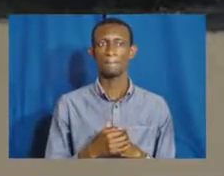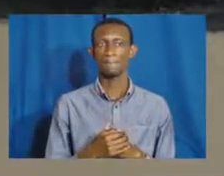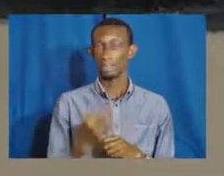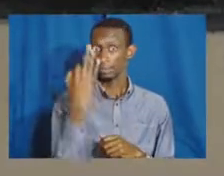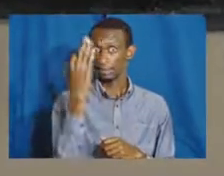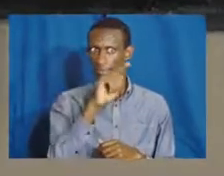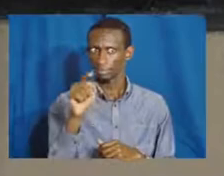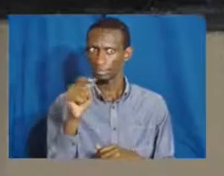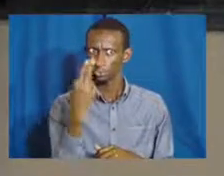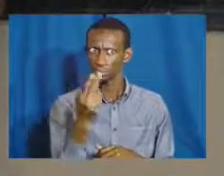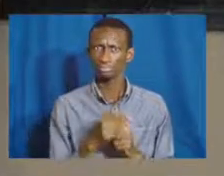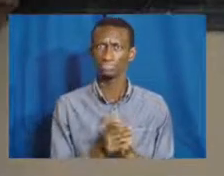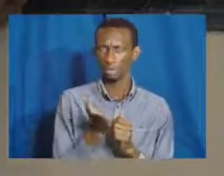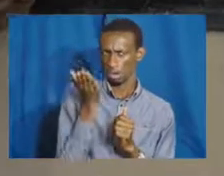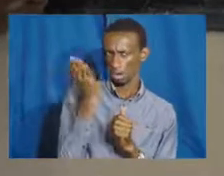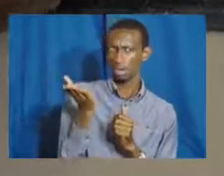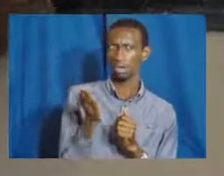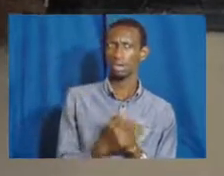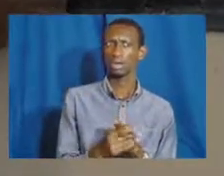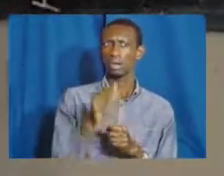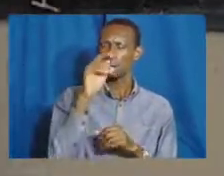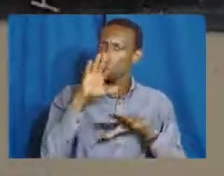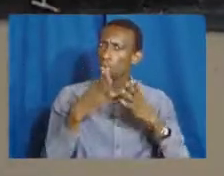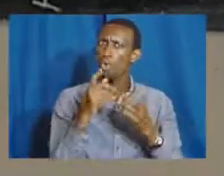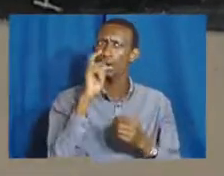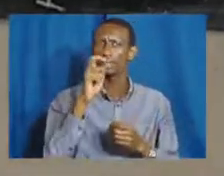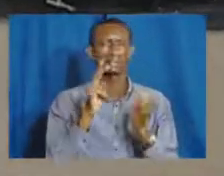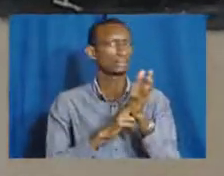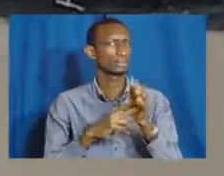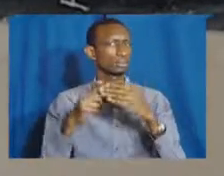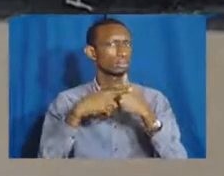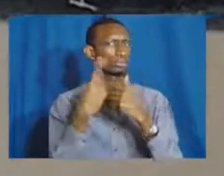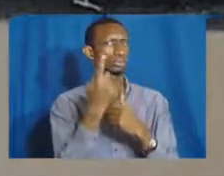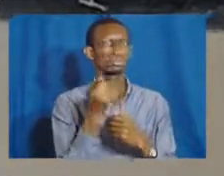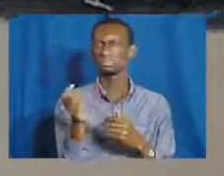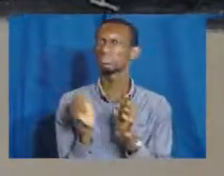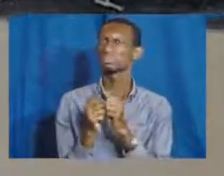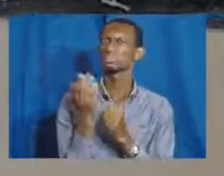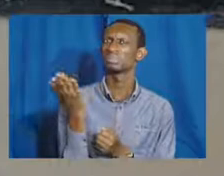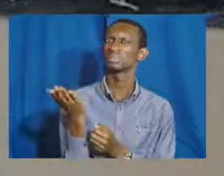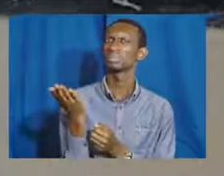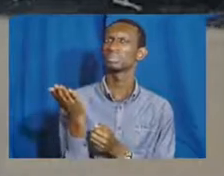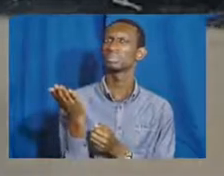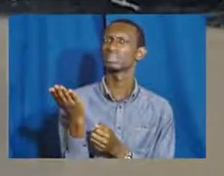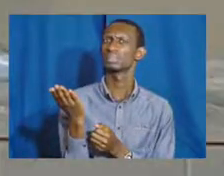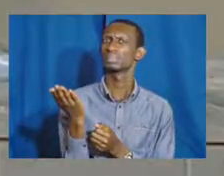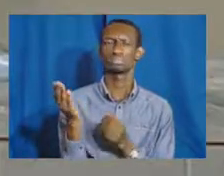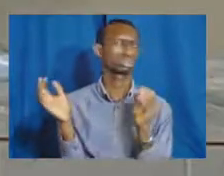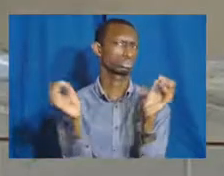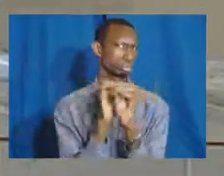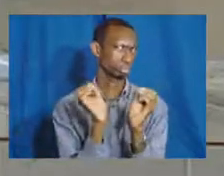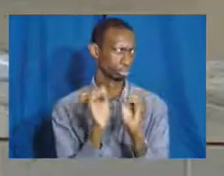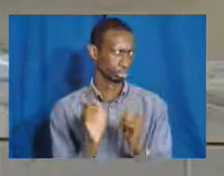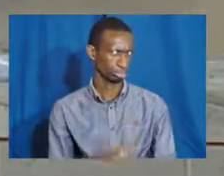and here, x is equal to minus 1. Is it difficult? Not at